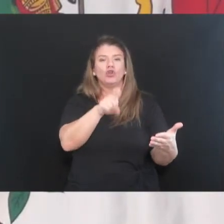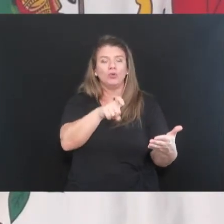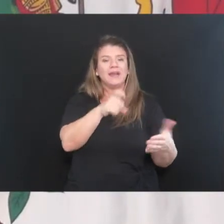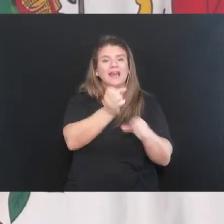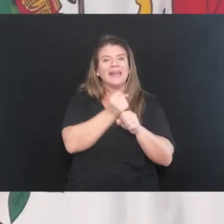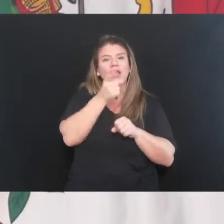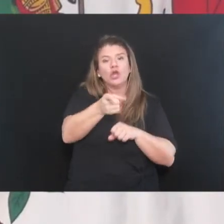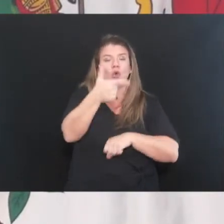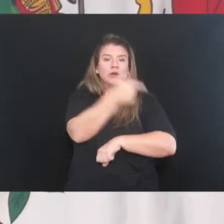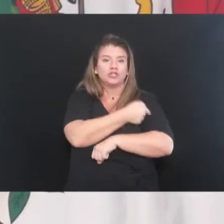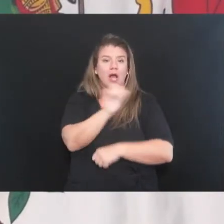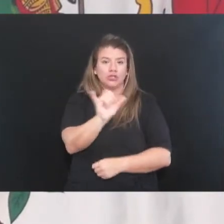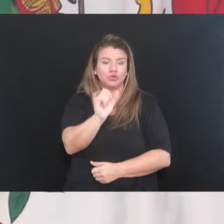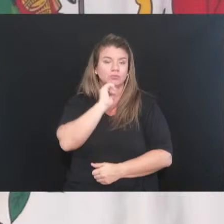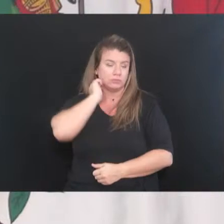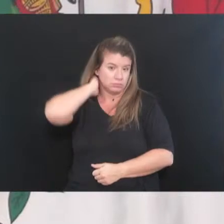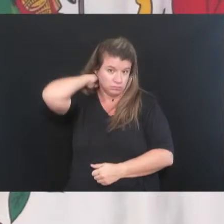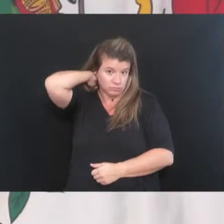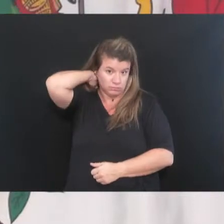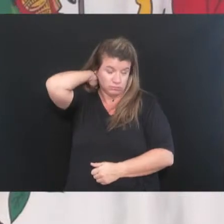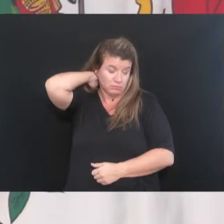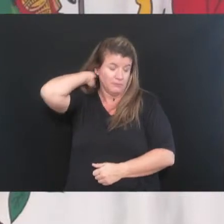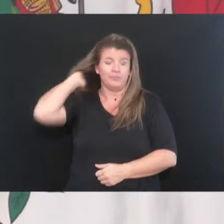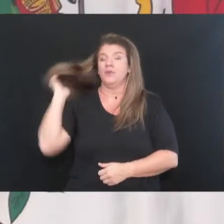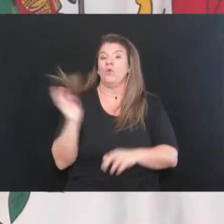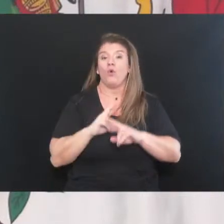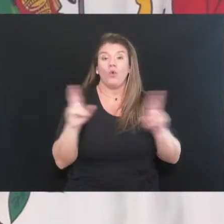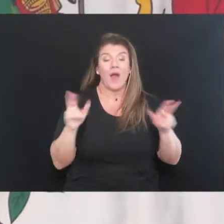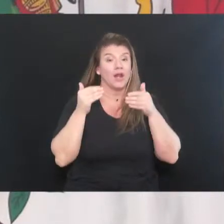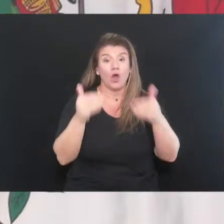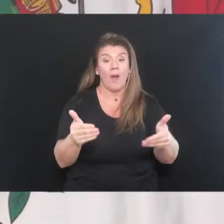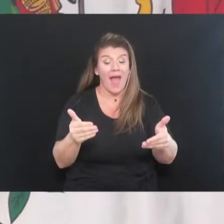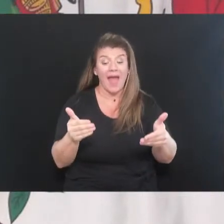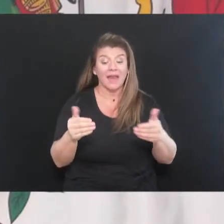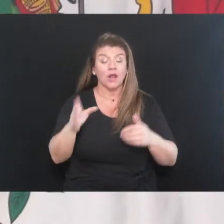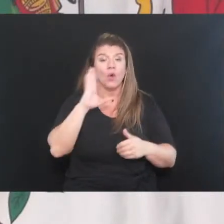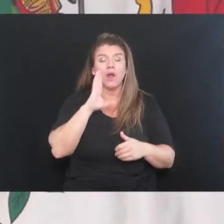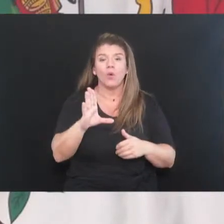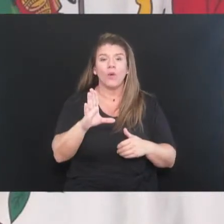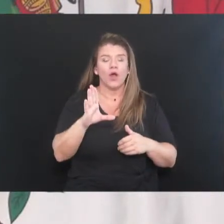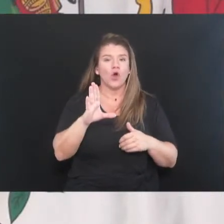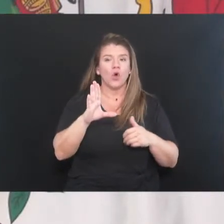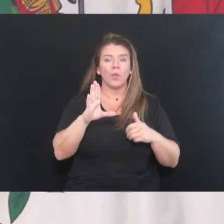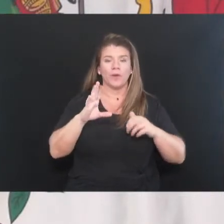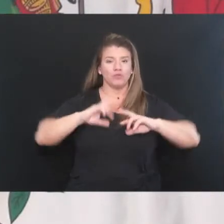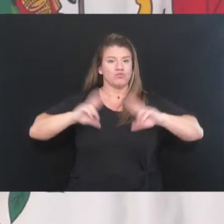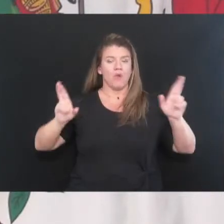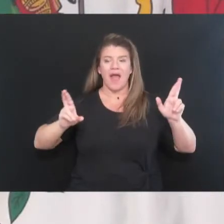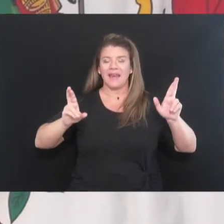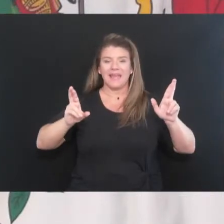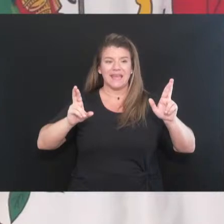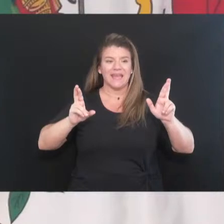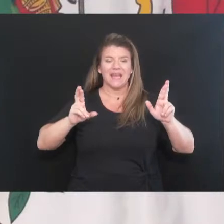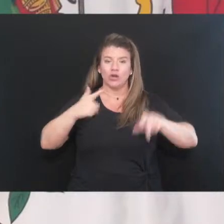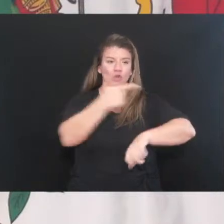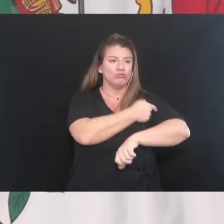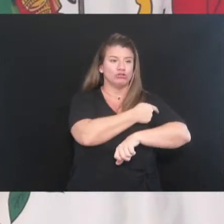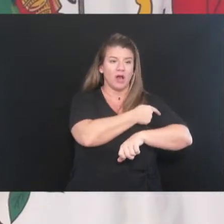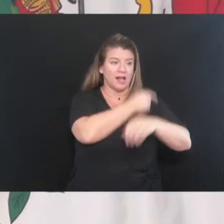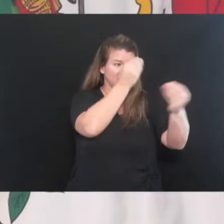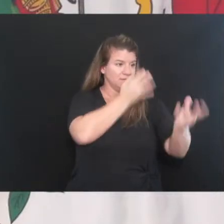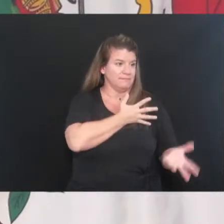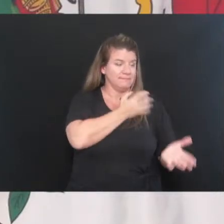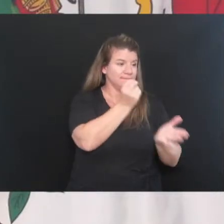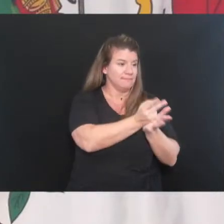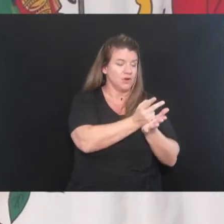booster shot as well. So we're ready to go. We'll be standing there ready to put shots in arms as we've done before,